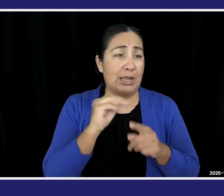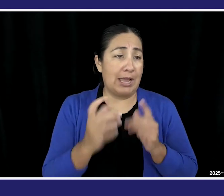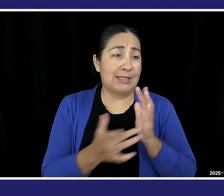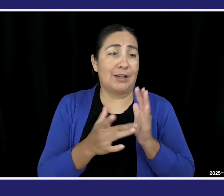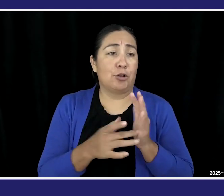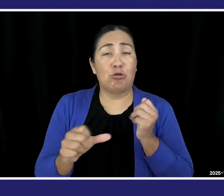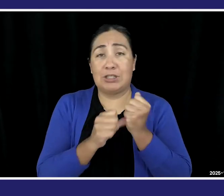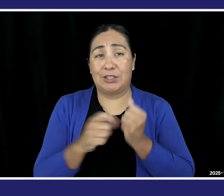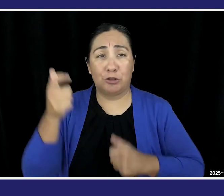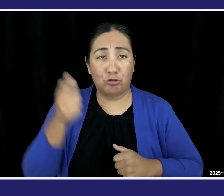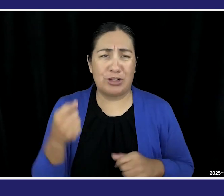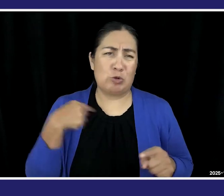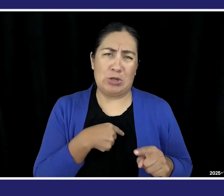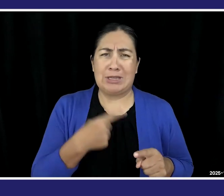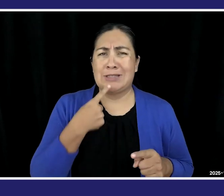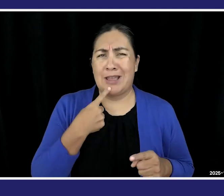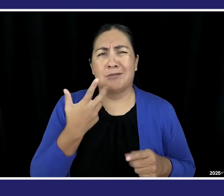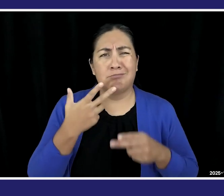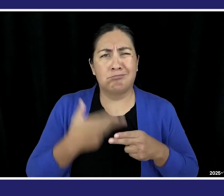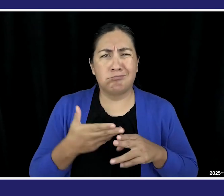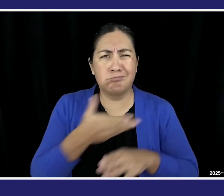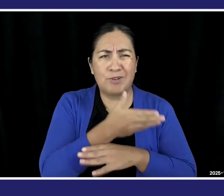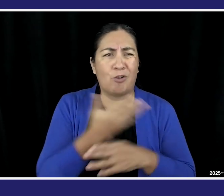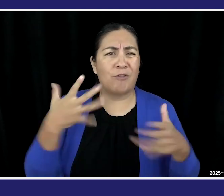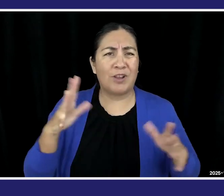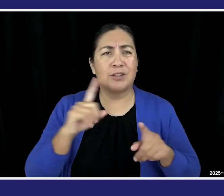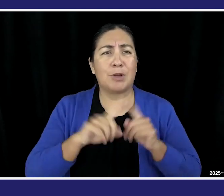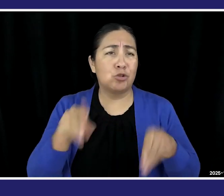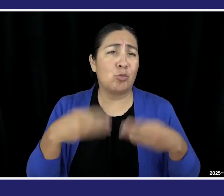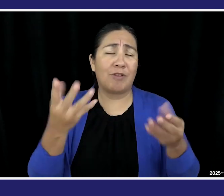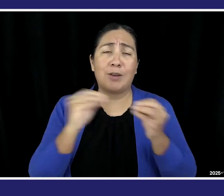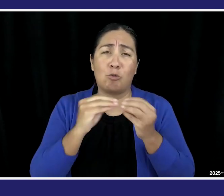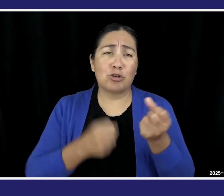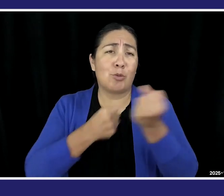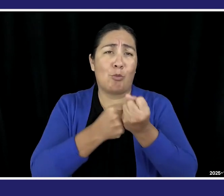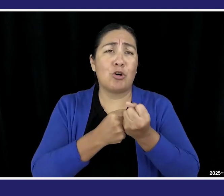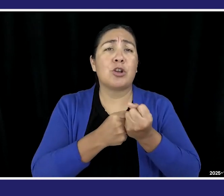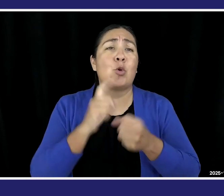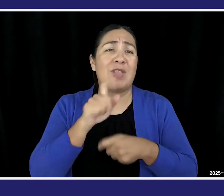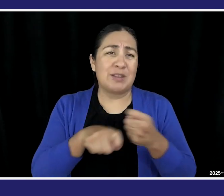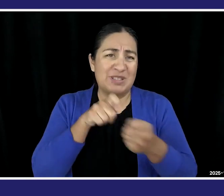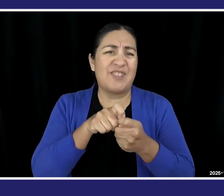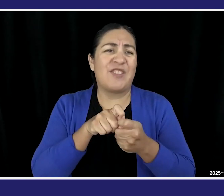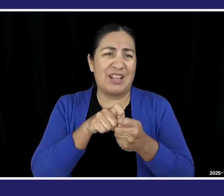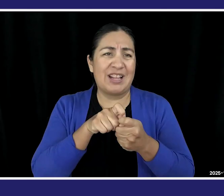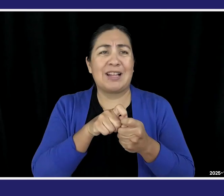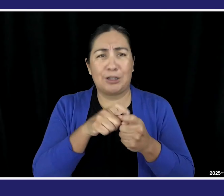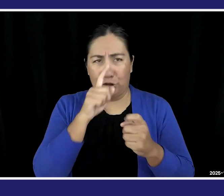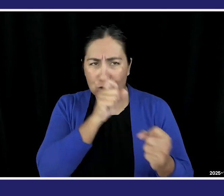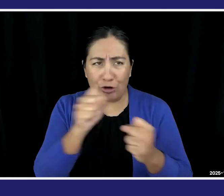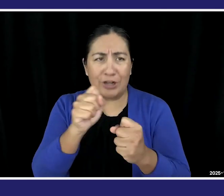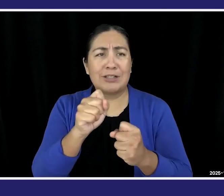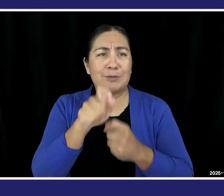provide support around specific strategies and specific implementation efforts. We want to strengthen local capacity and